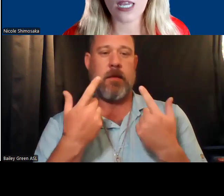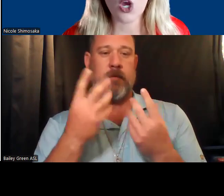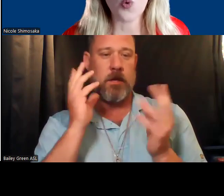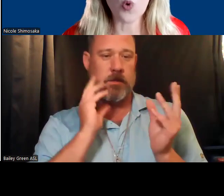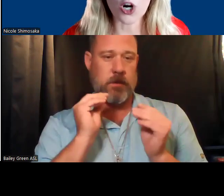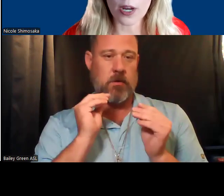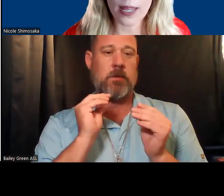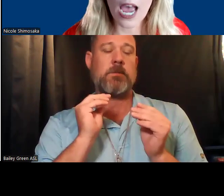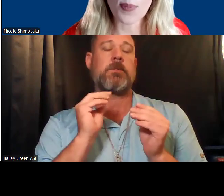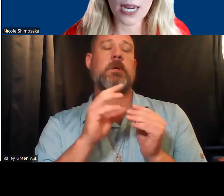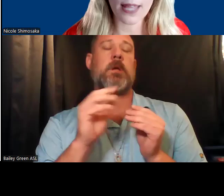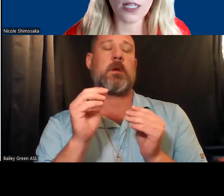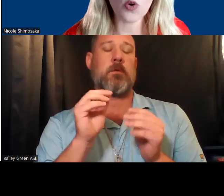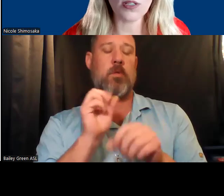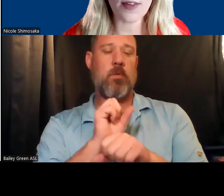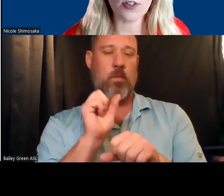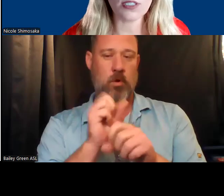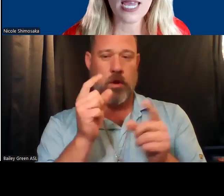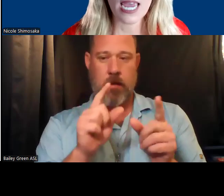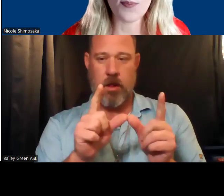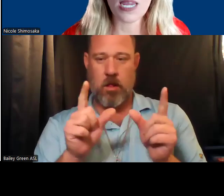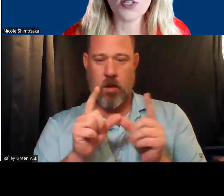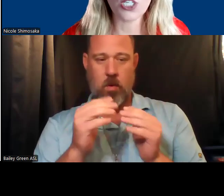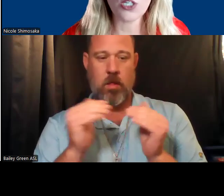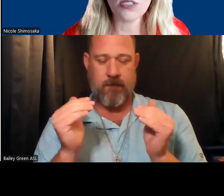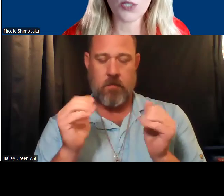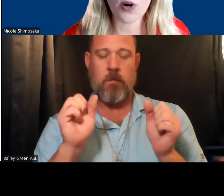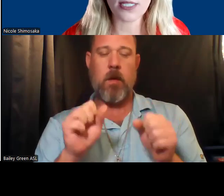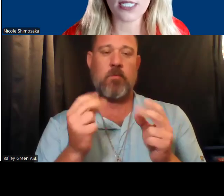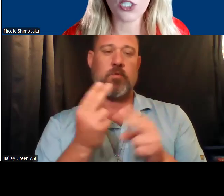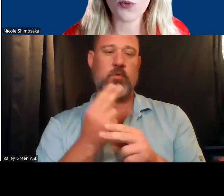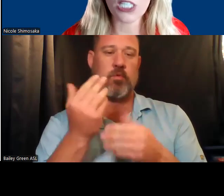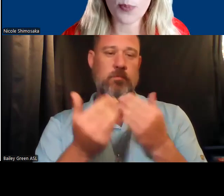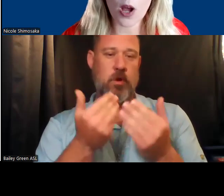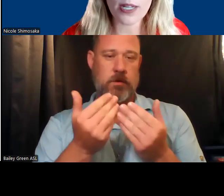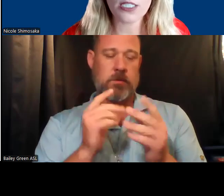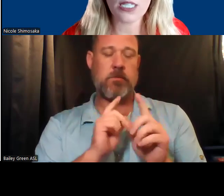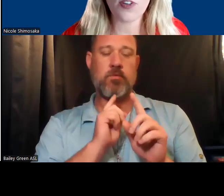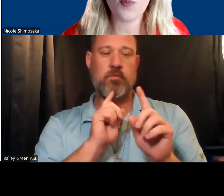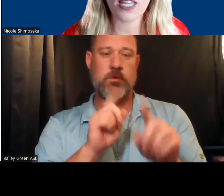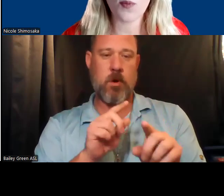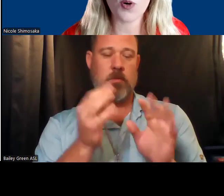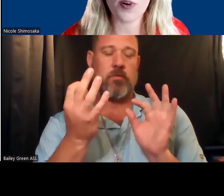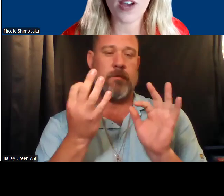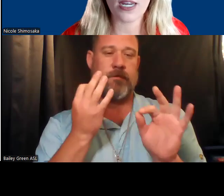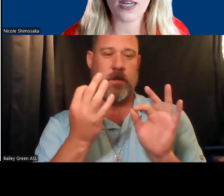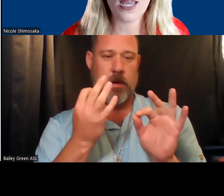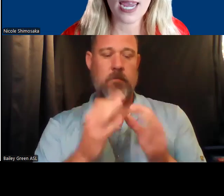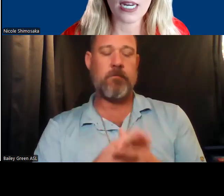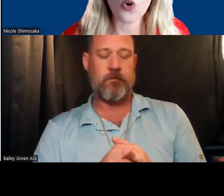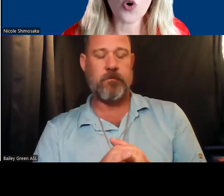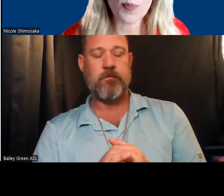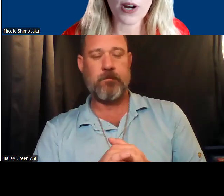the work happening at the local levels and be able to use this process to respond to the feedback that we were provided